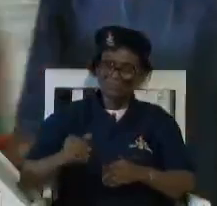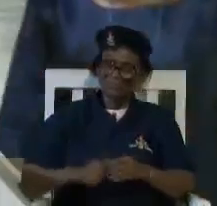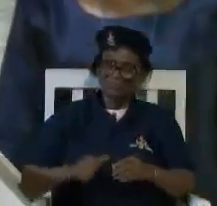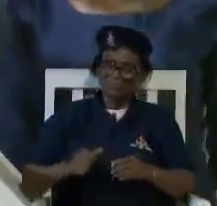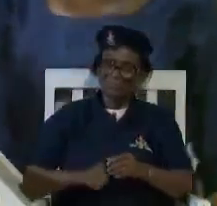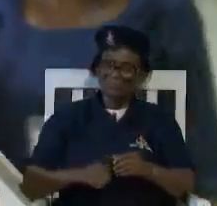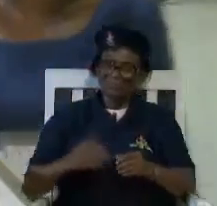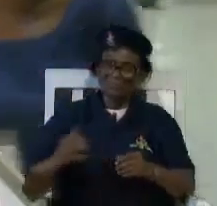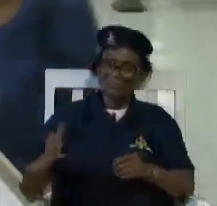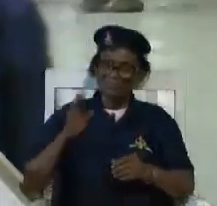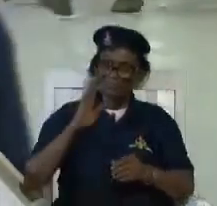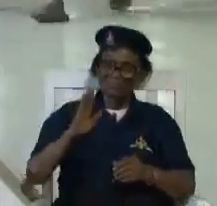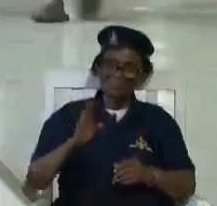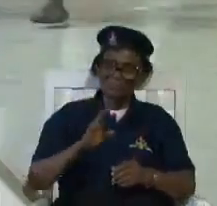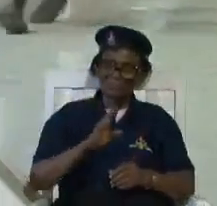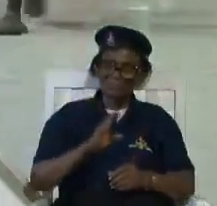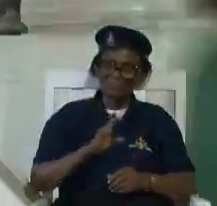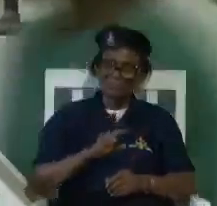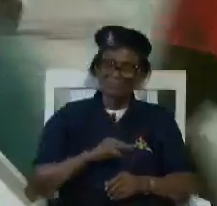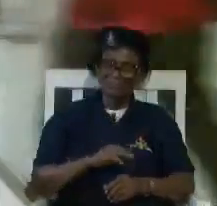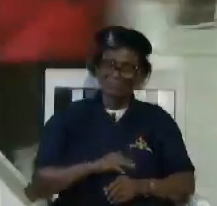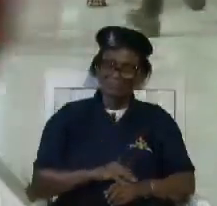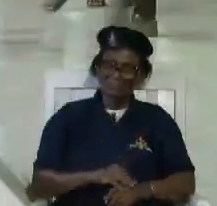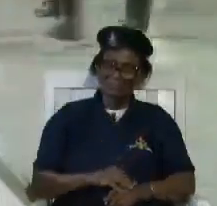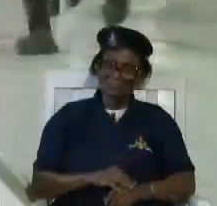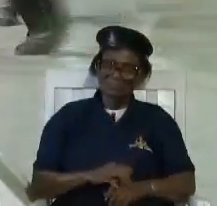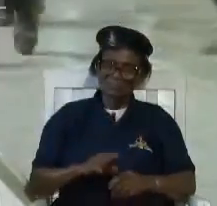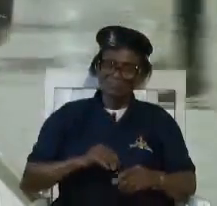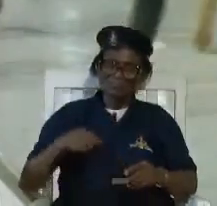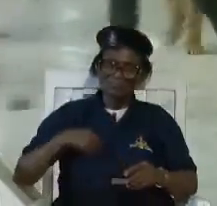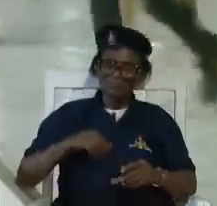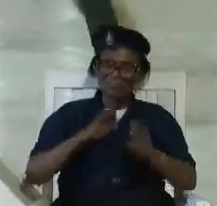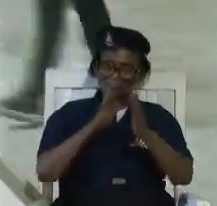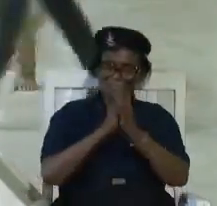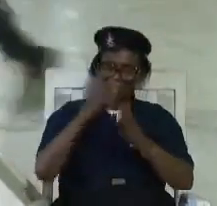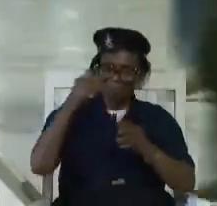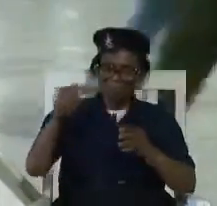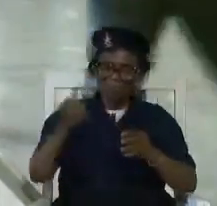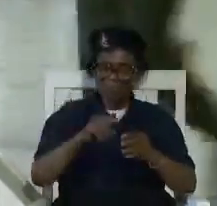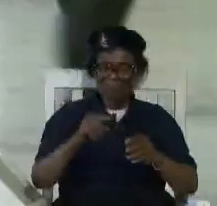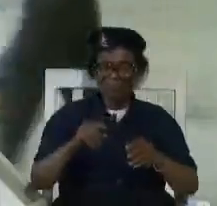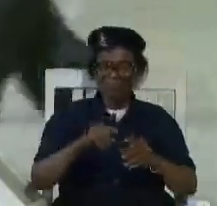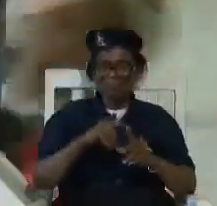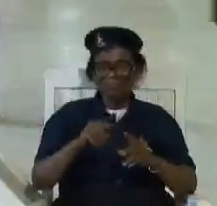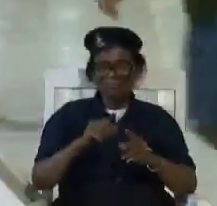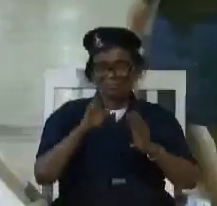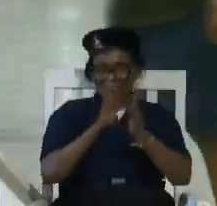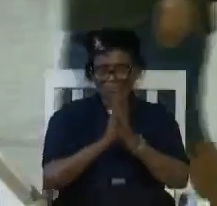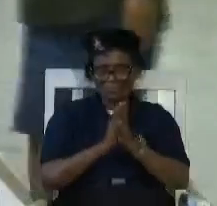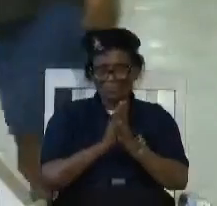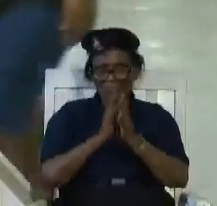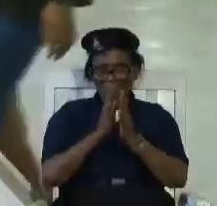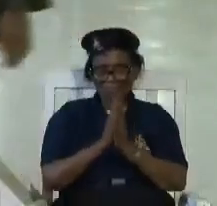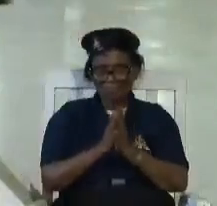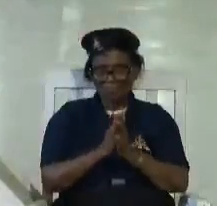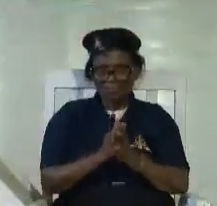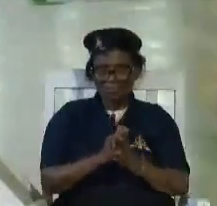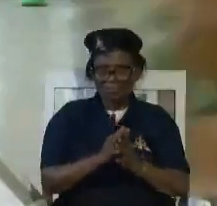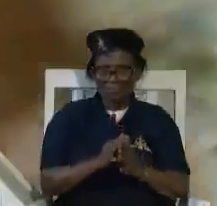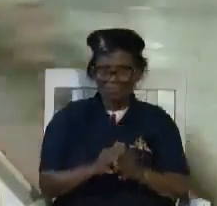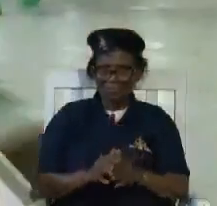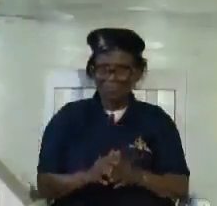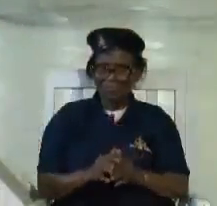unto the Lord. I will pray for you in about 5 minutes' time. So make sure you are ready in front if you are giving your life